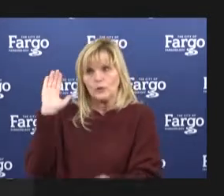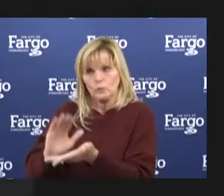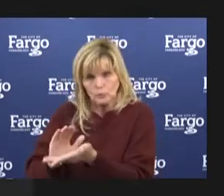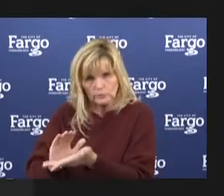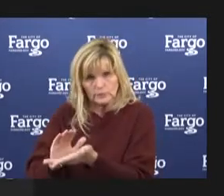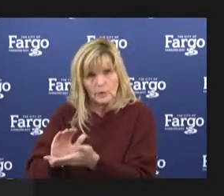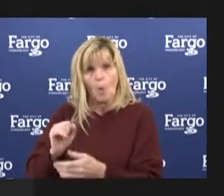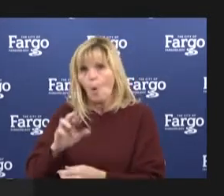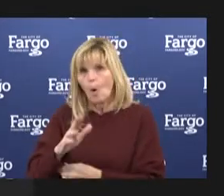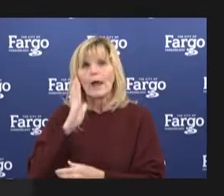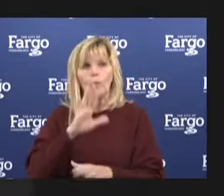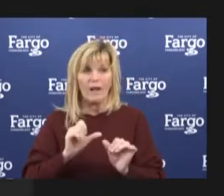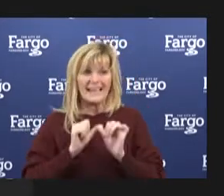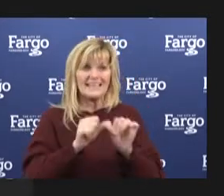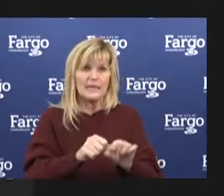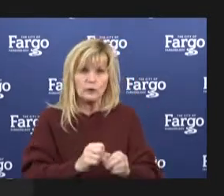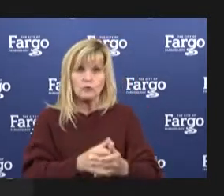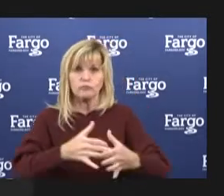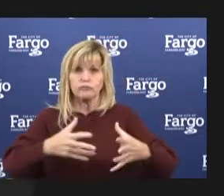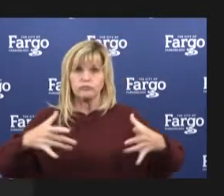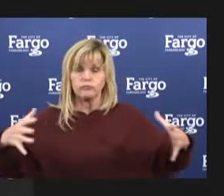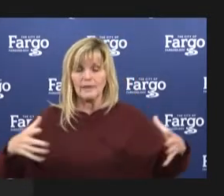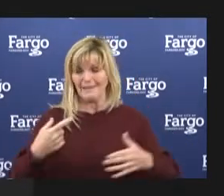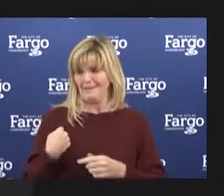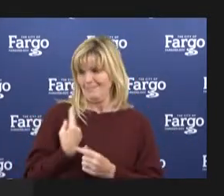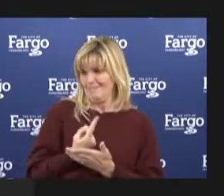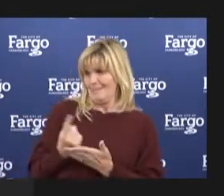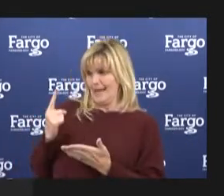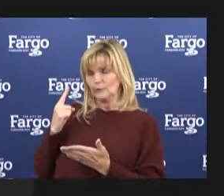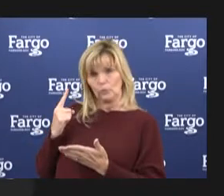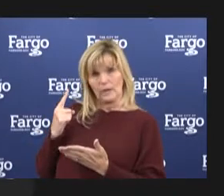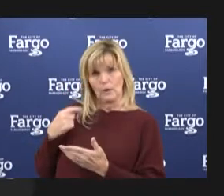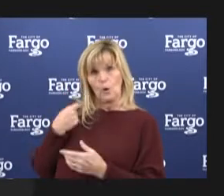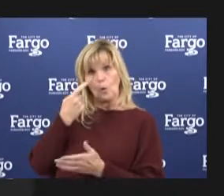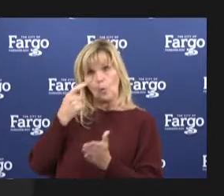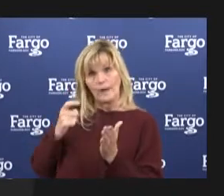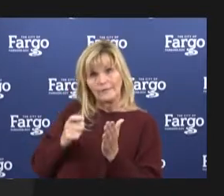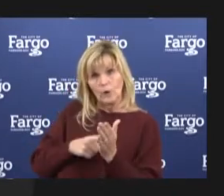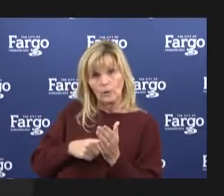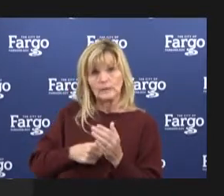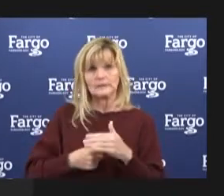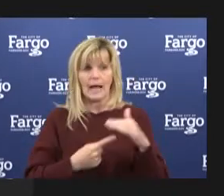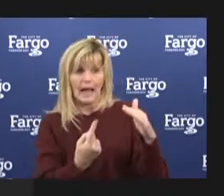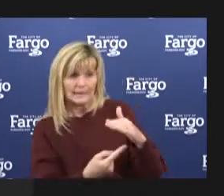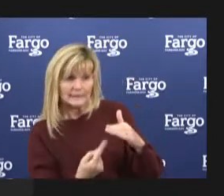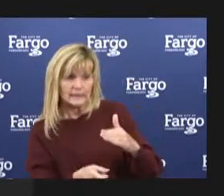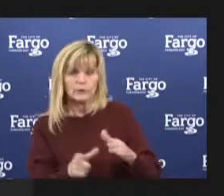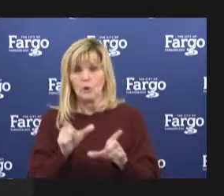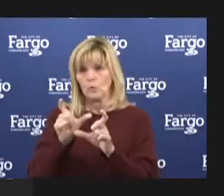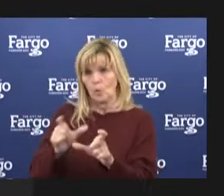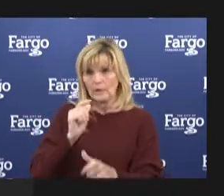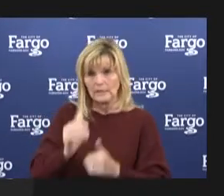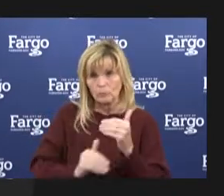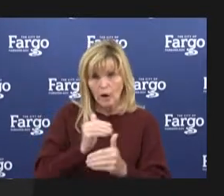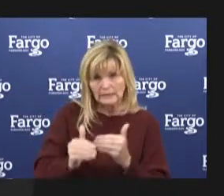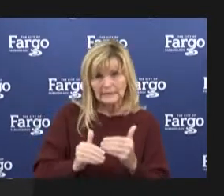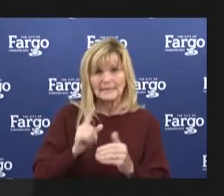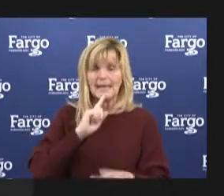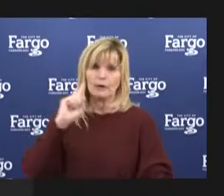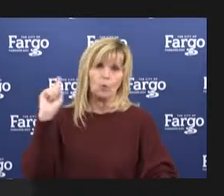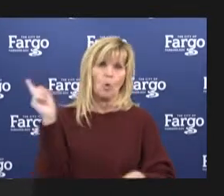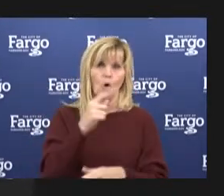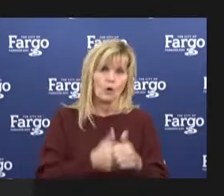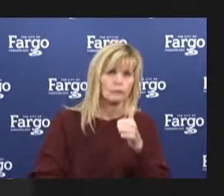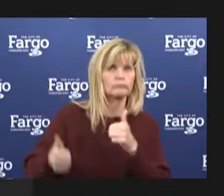thrive. Within the last week, there has been attention surrounding the isolation and quarantine process and an executive order at the